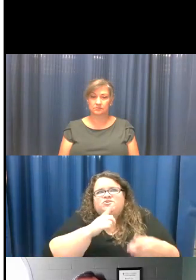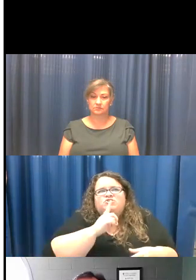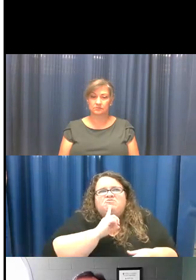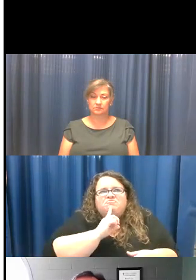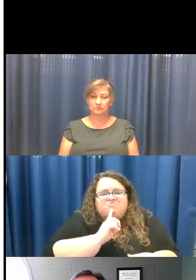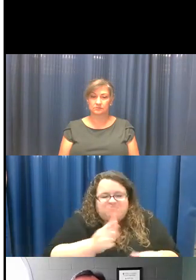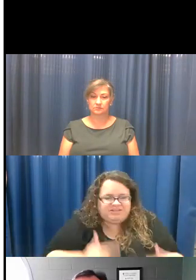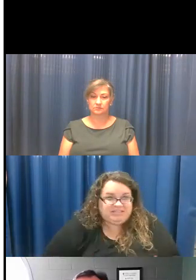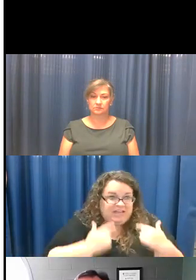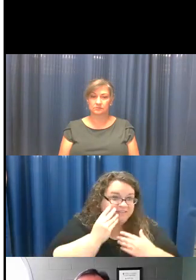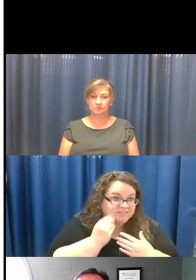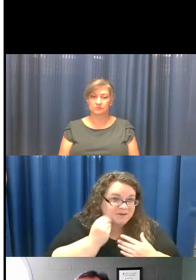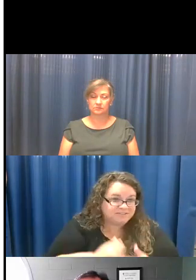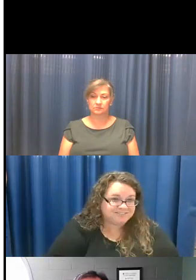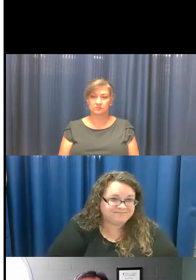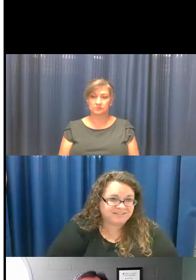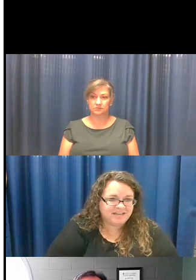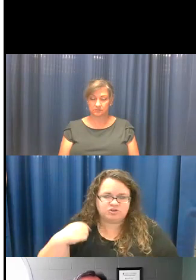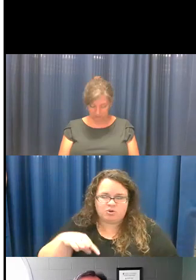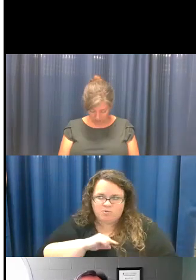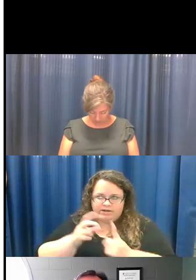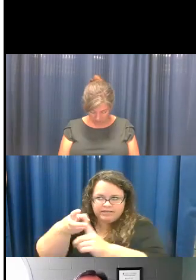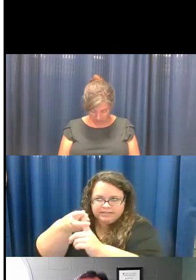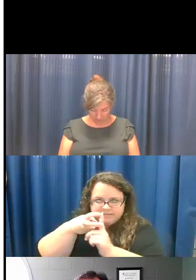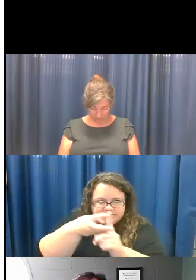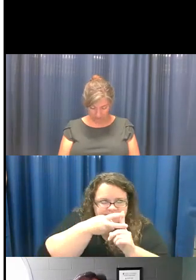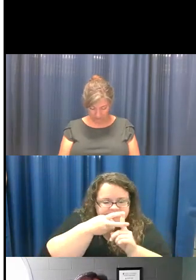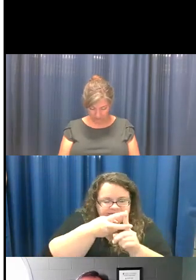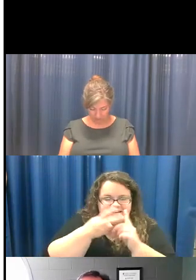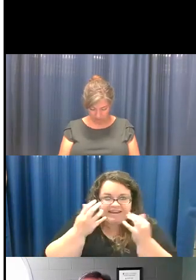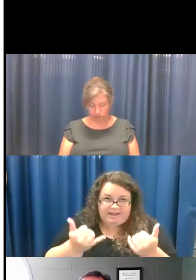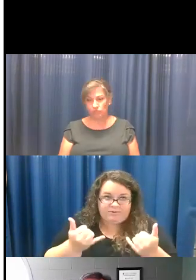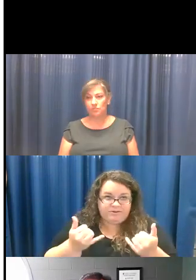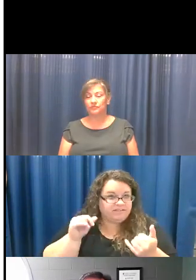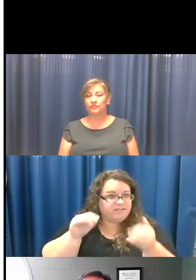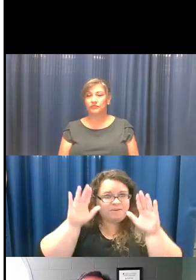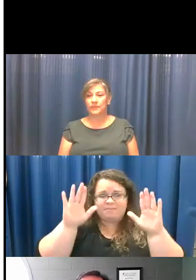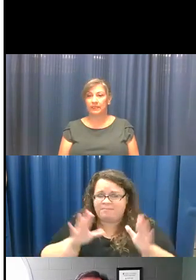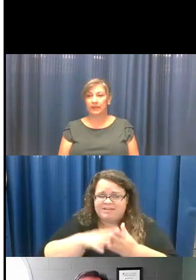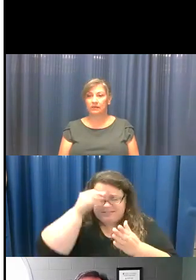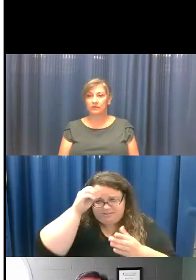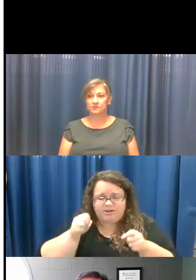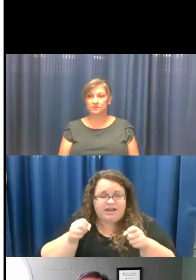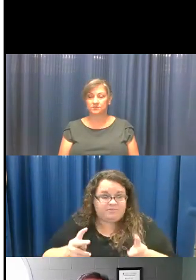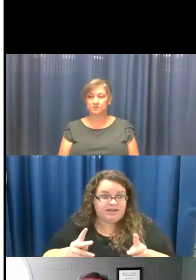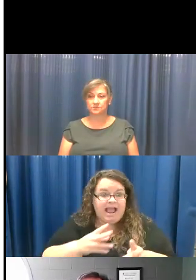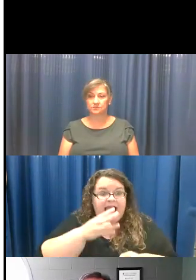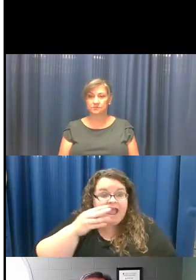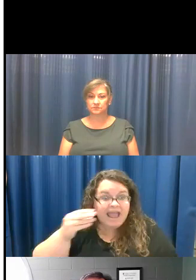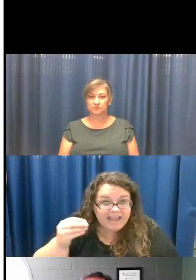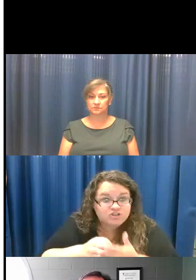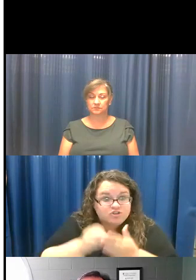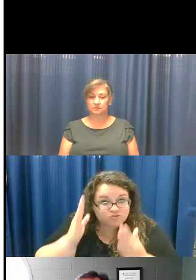recruiting now. These are extraordinary learning opportunities for our students, and students get paid for working with the